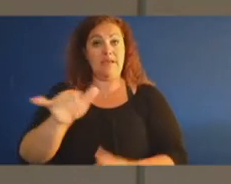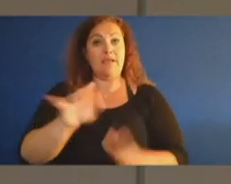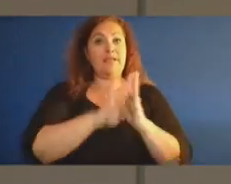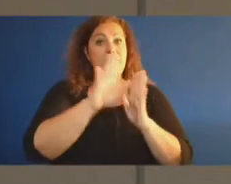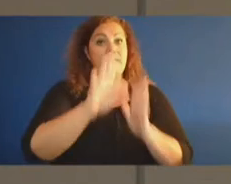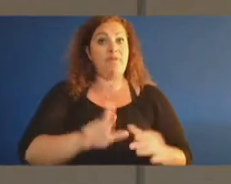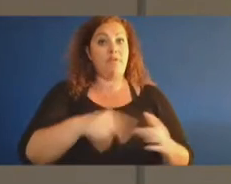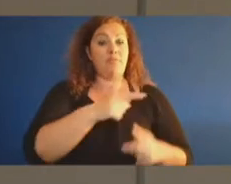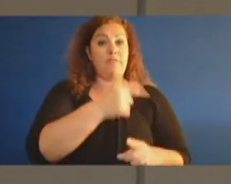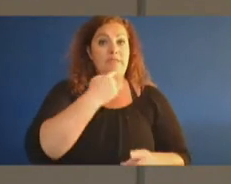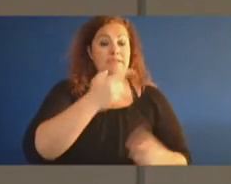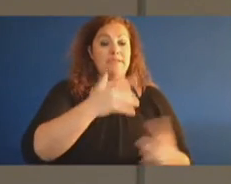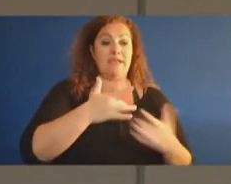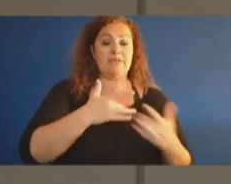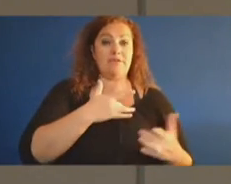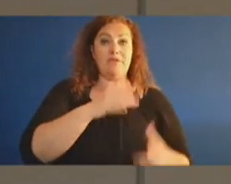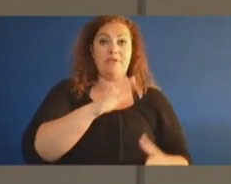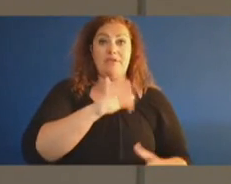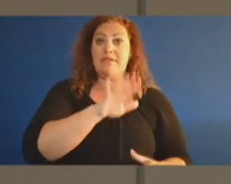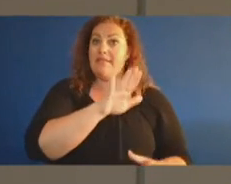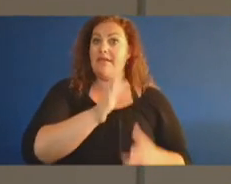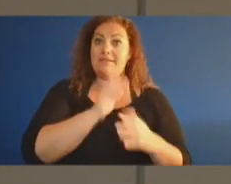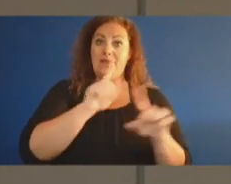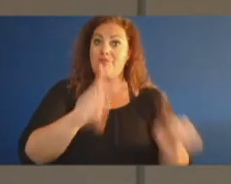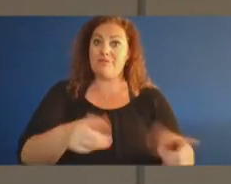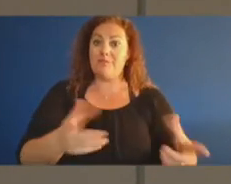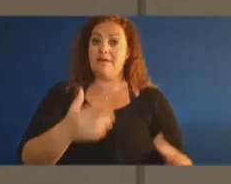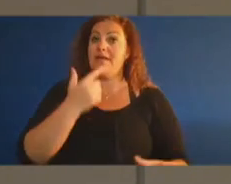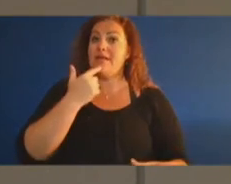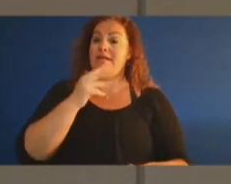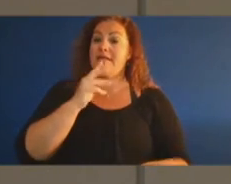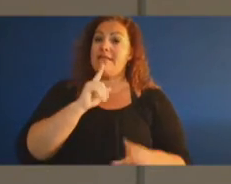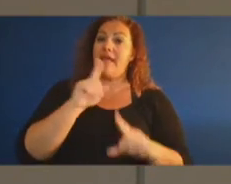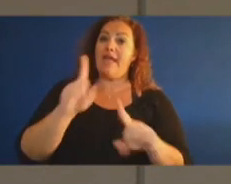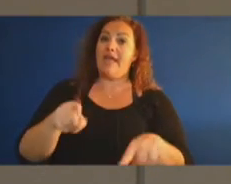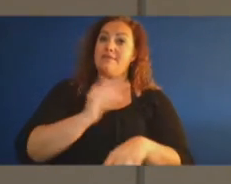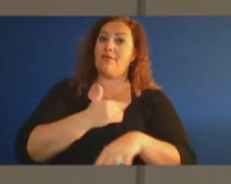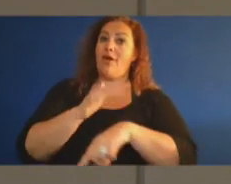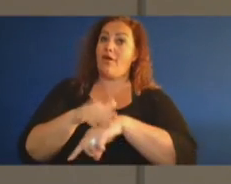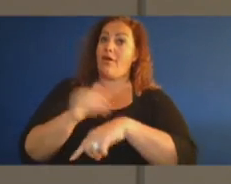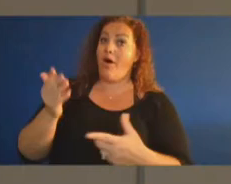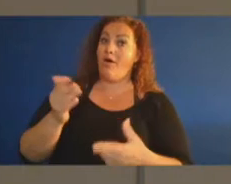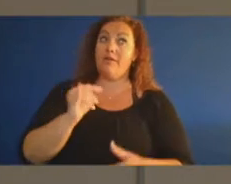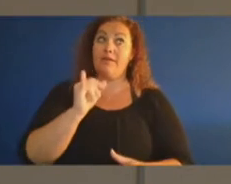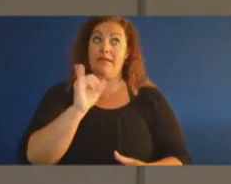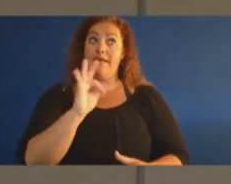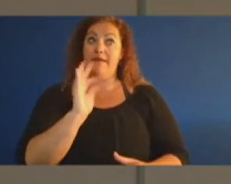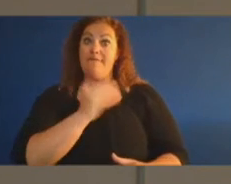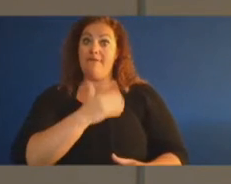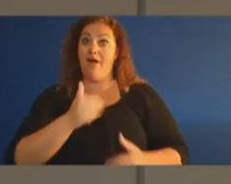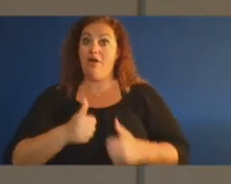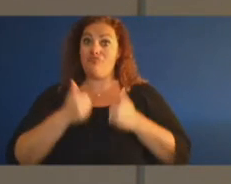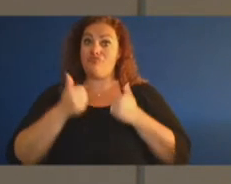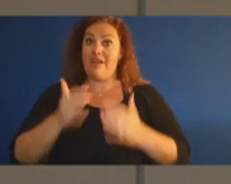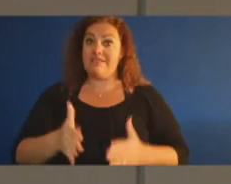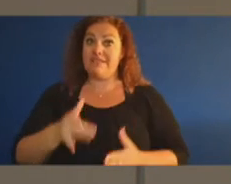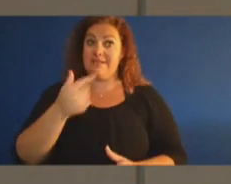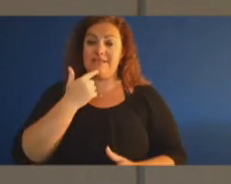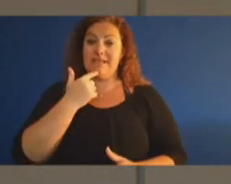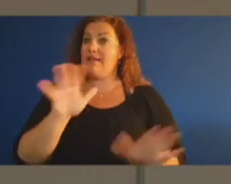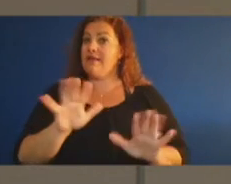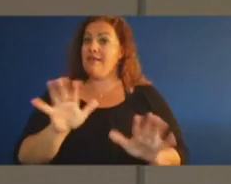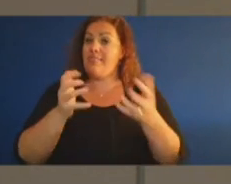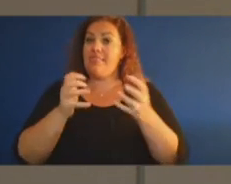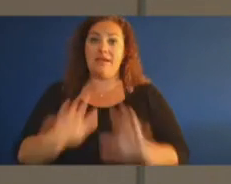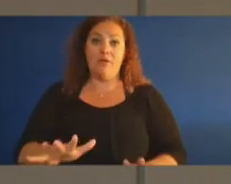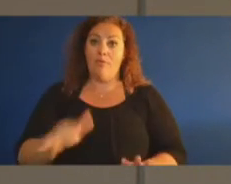that's the response they're answering the our call so if our residents are saying this is not what they want now that